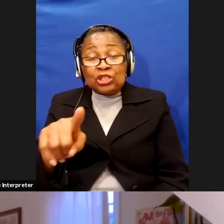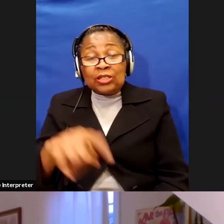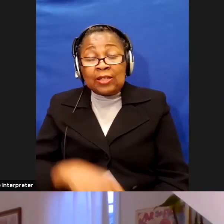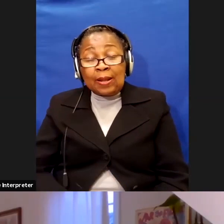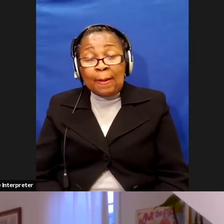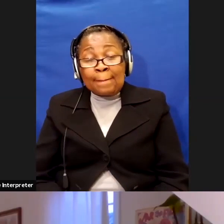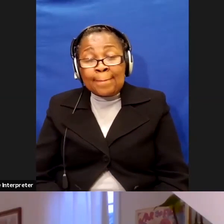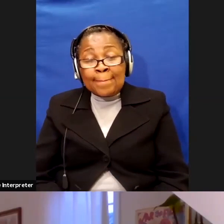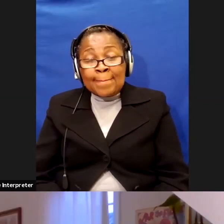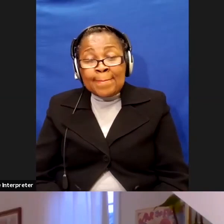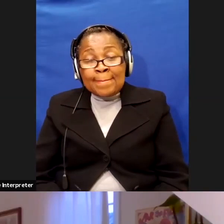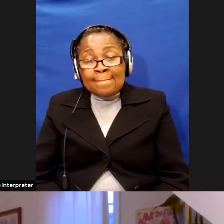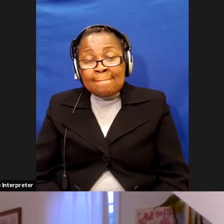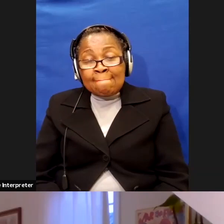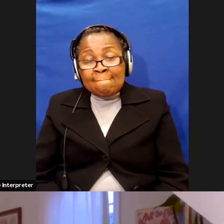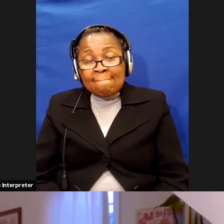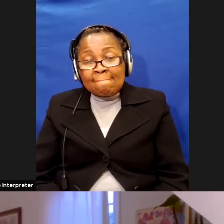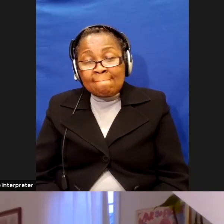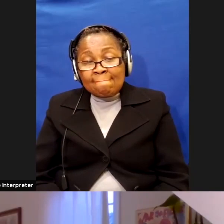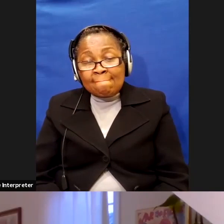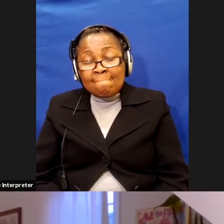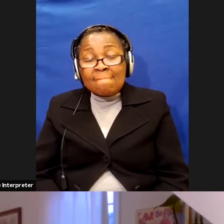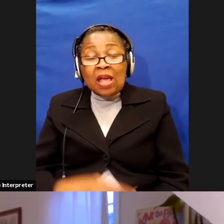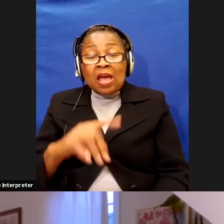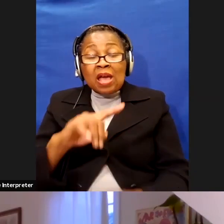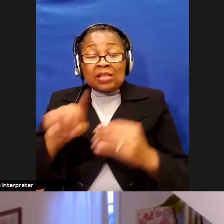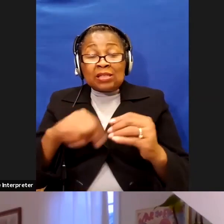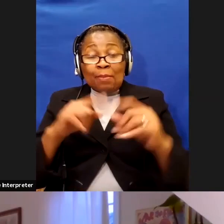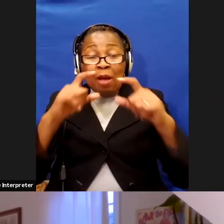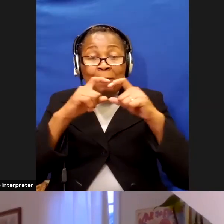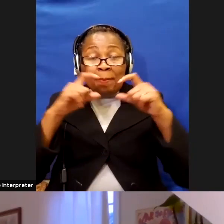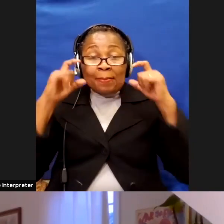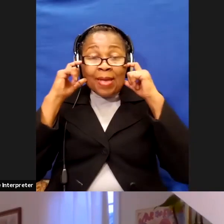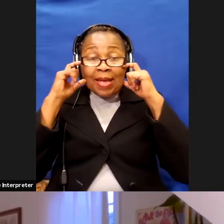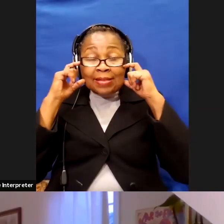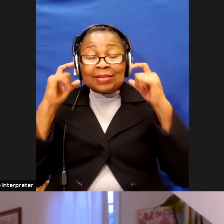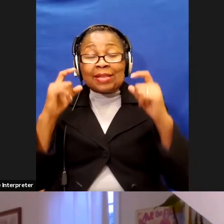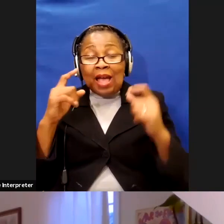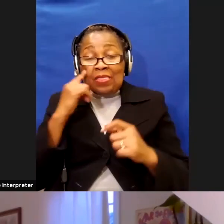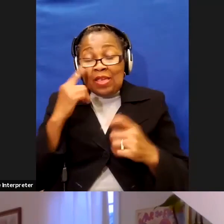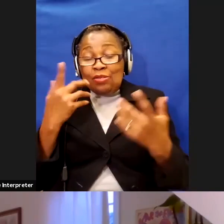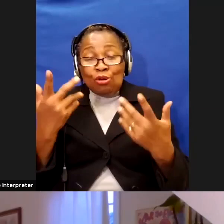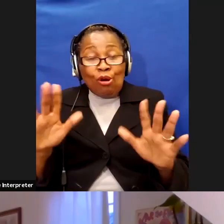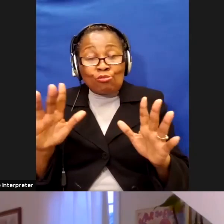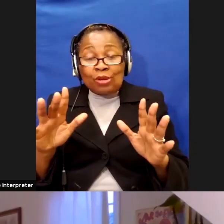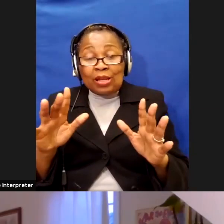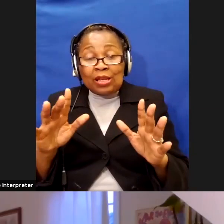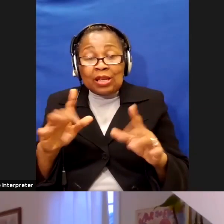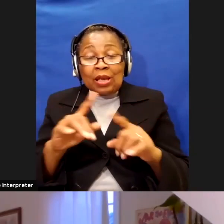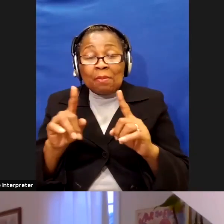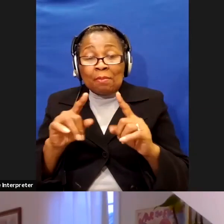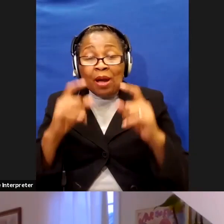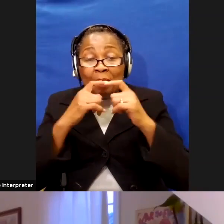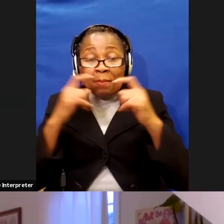Let's see. It was about masked and masked environments, though I think that there has been some answers already to it. But in a masked COVID